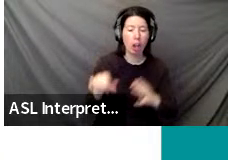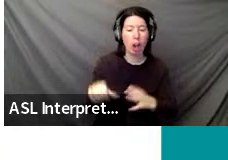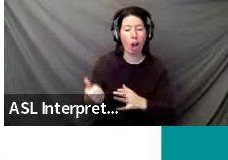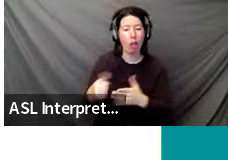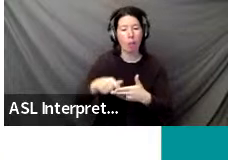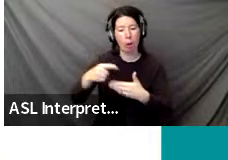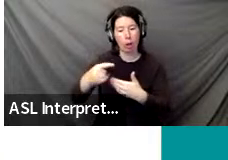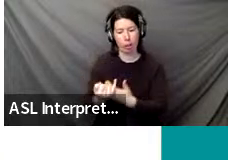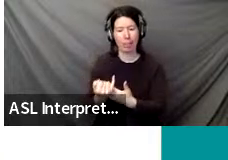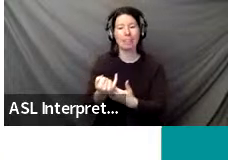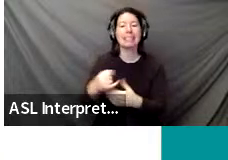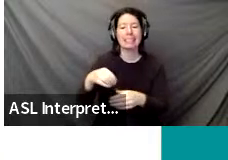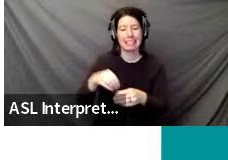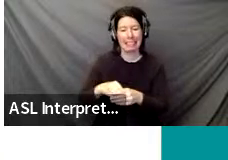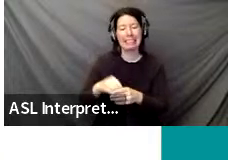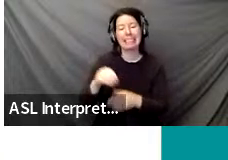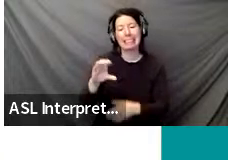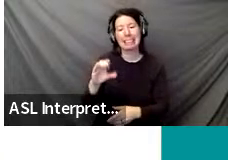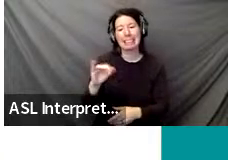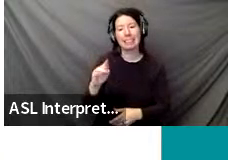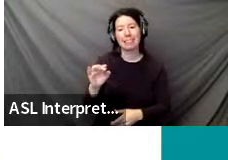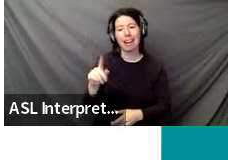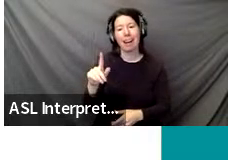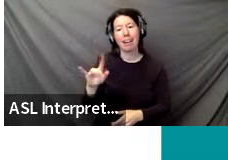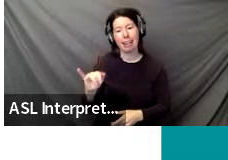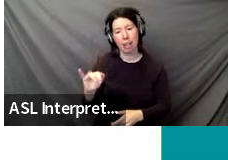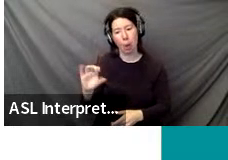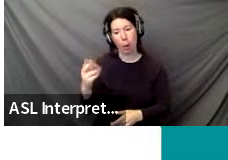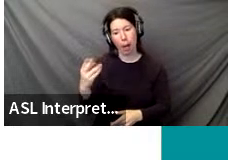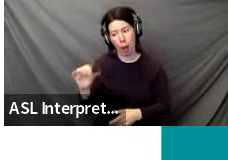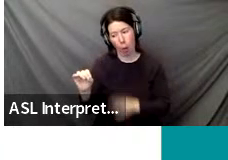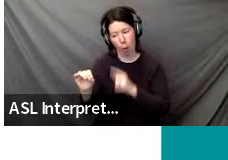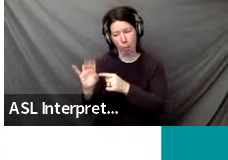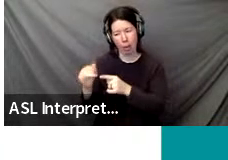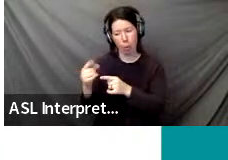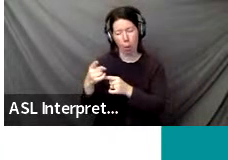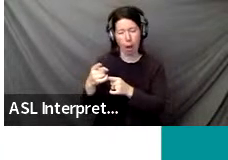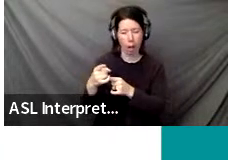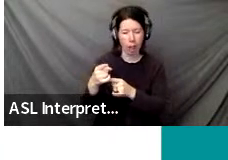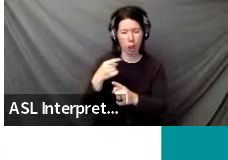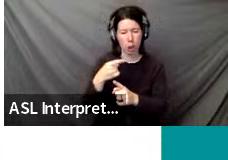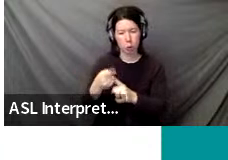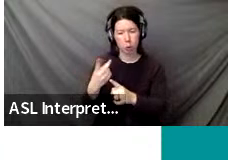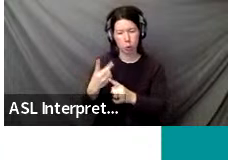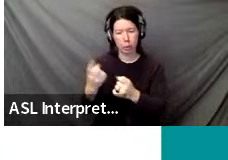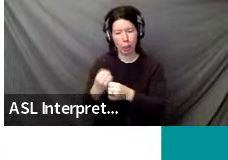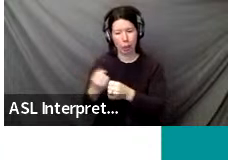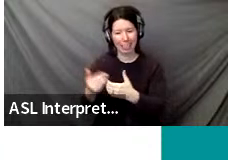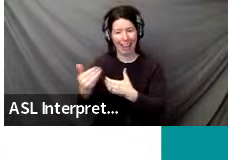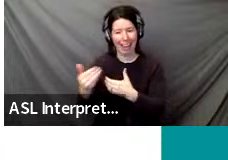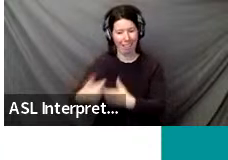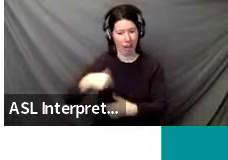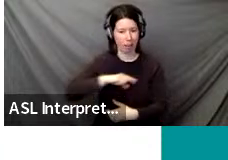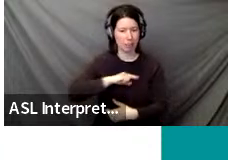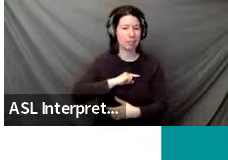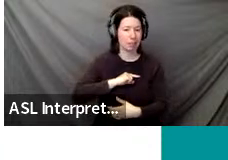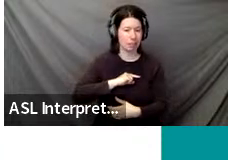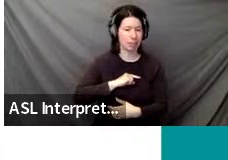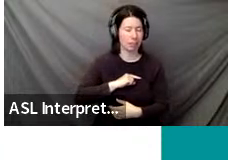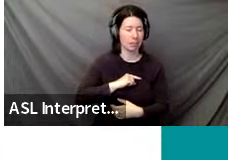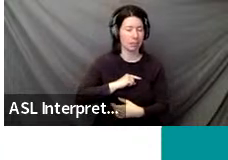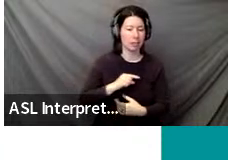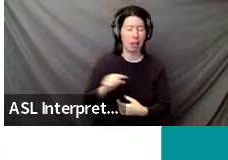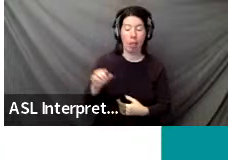Cincinnati, Ohio. So that project is approximately 1.5 to 2 years ahead of us, and they